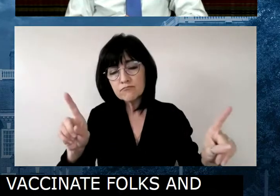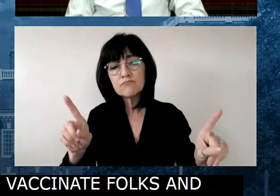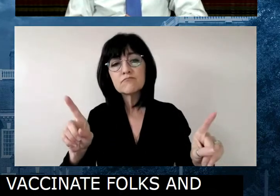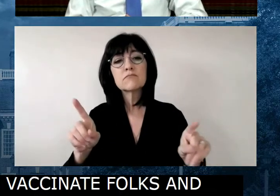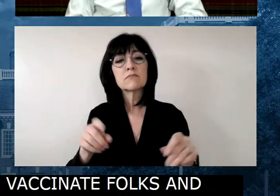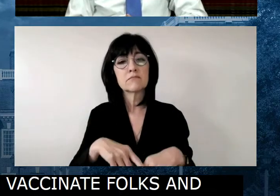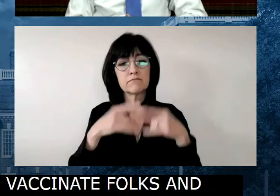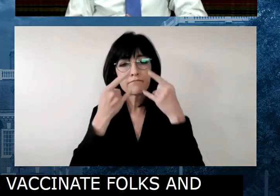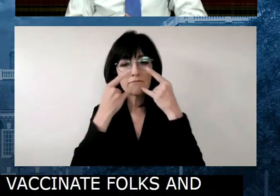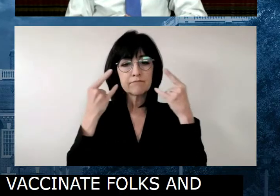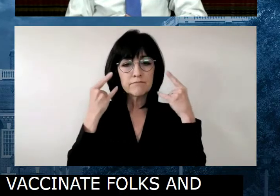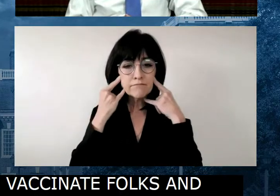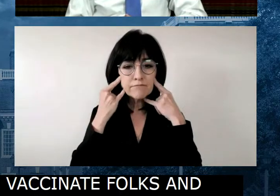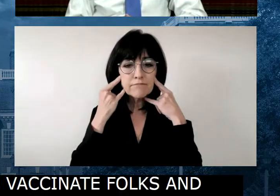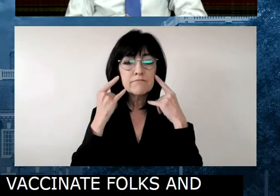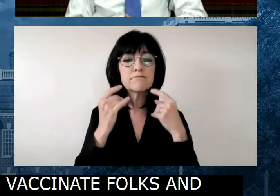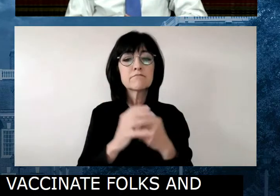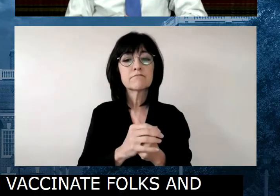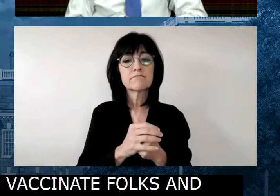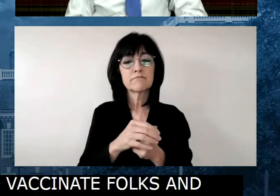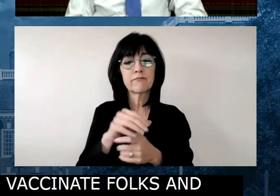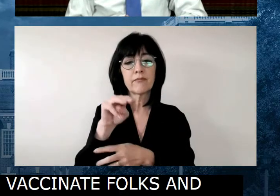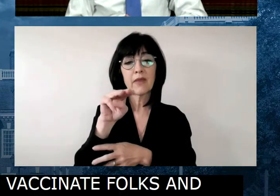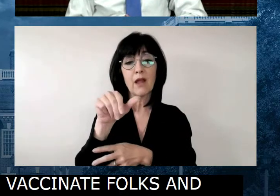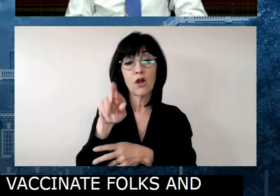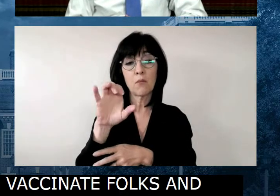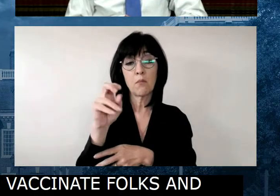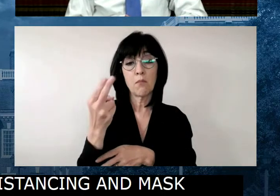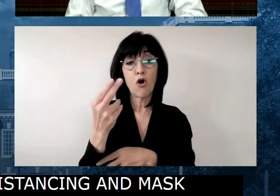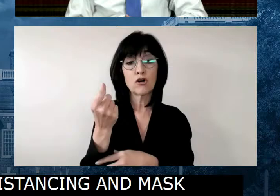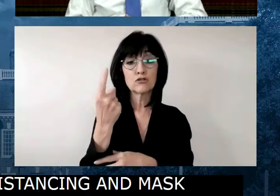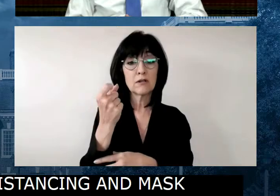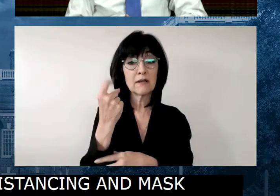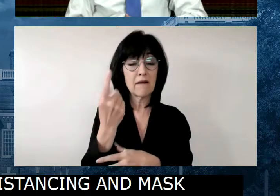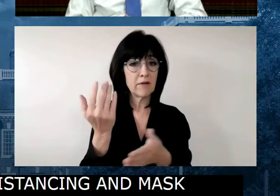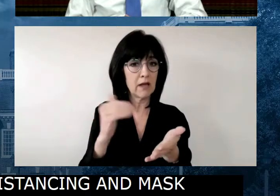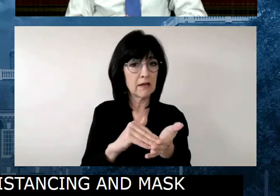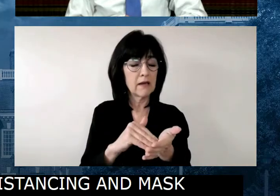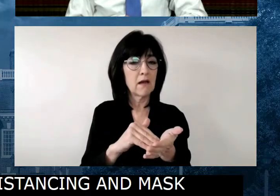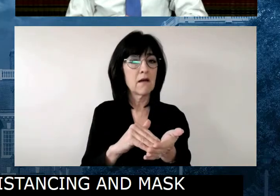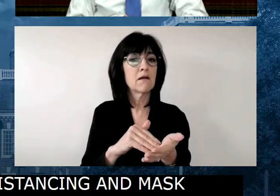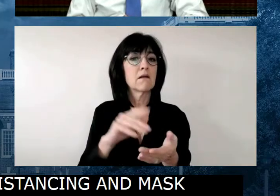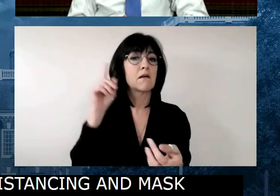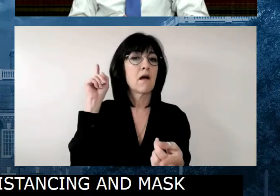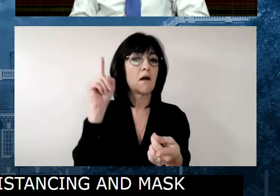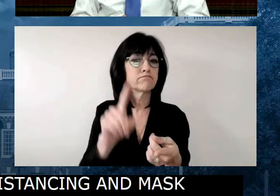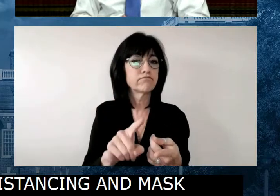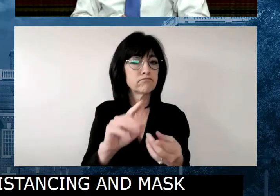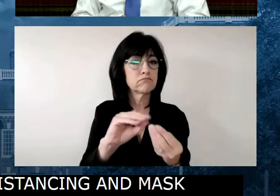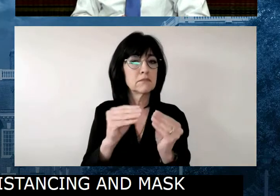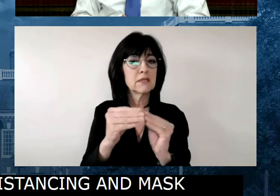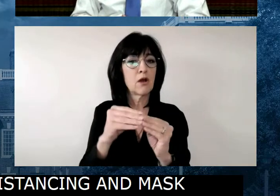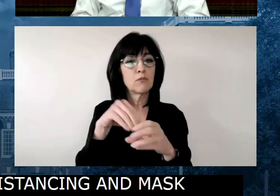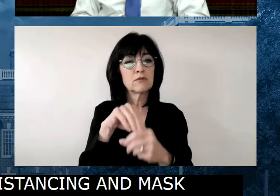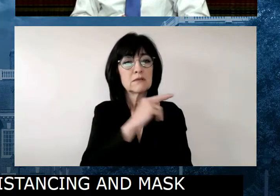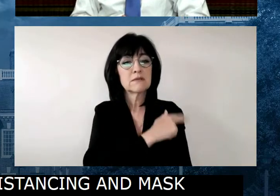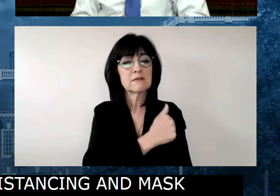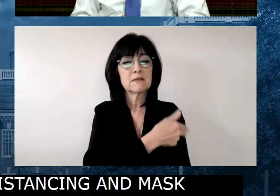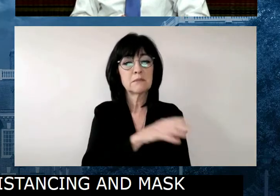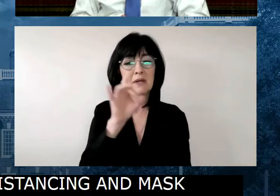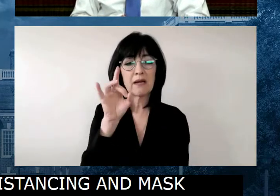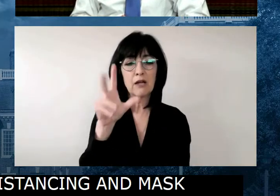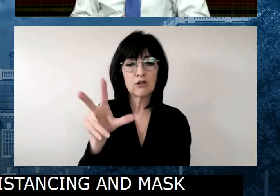point of hospitalizations on March 11th. And then another run up just recently until a peak of